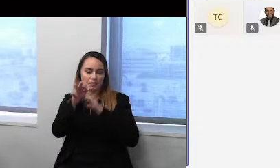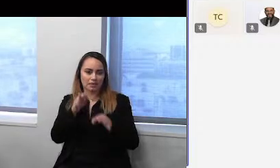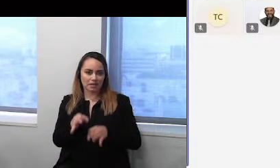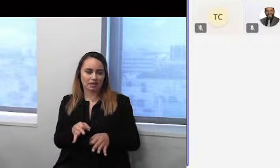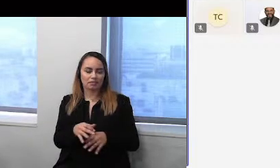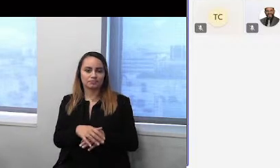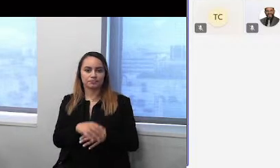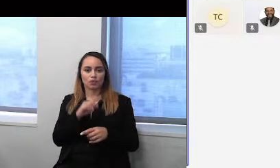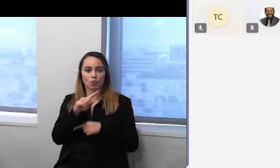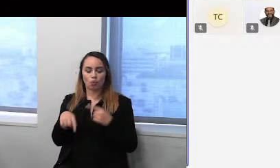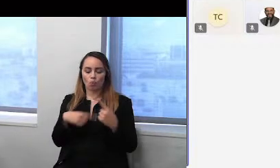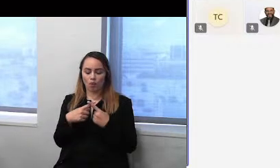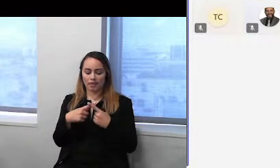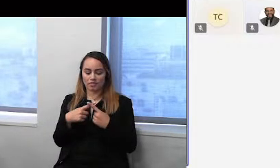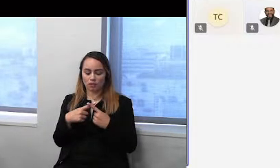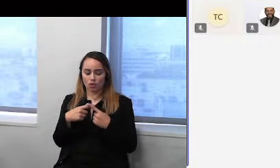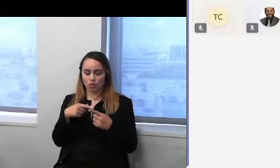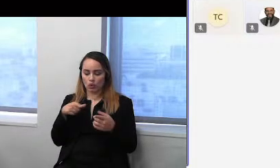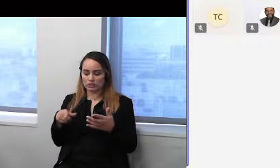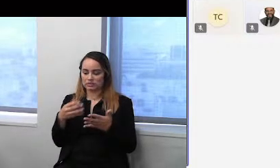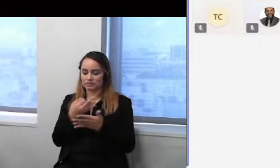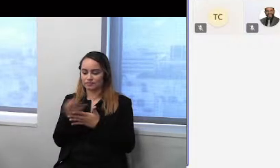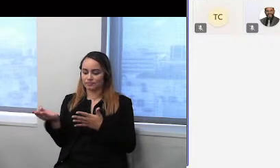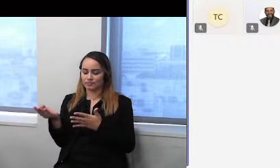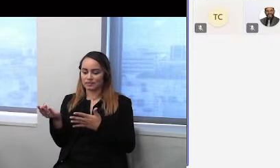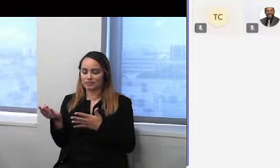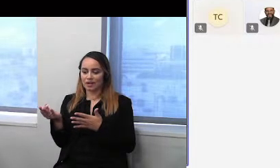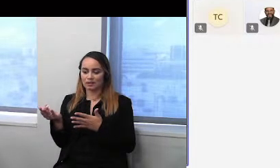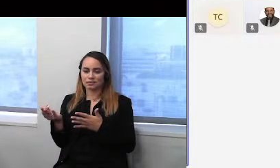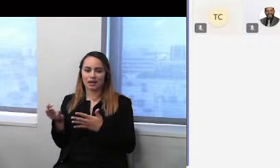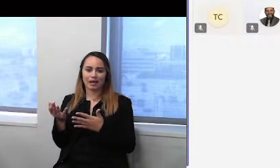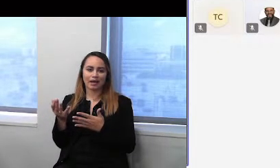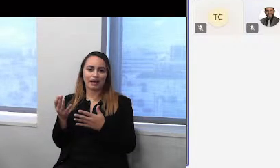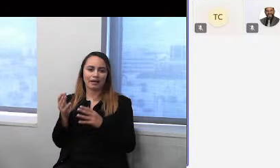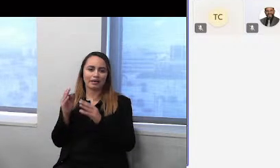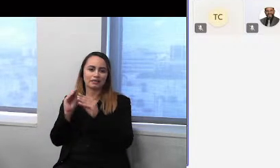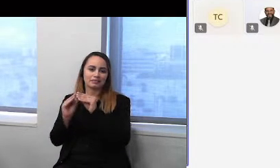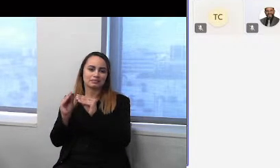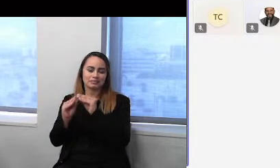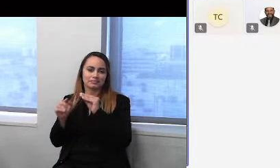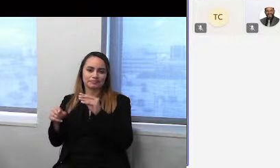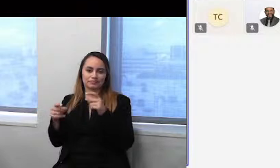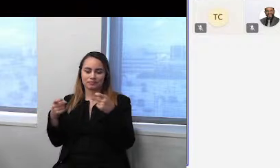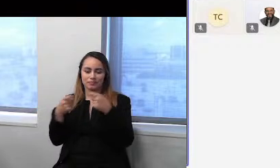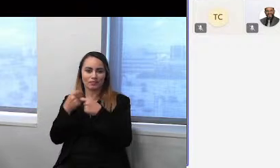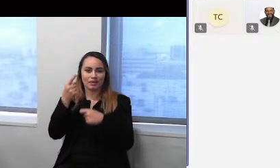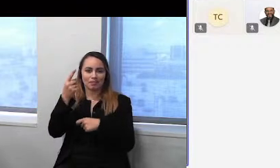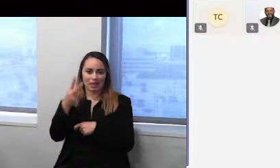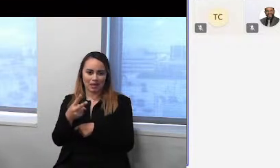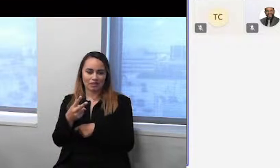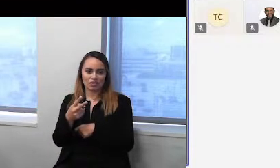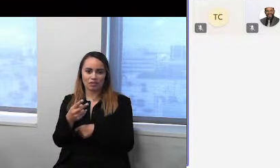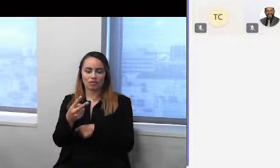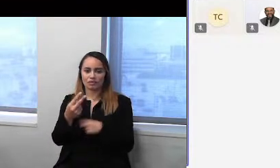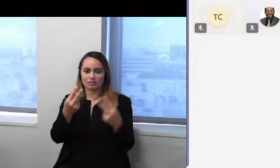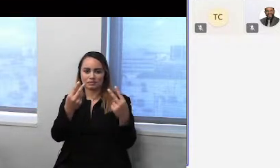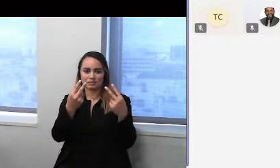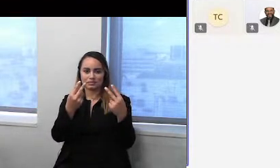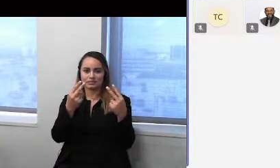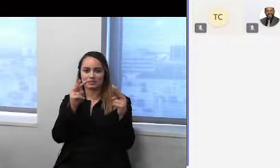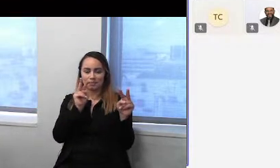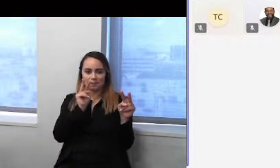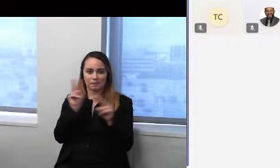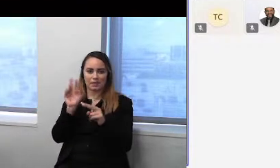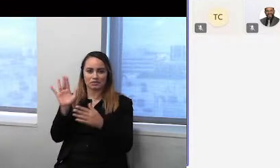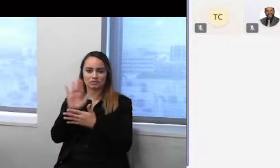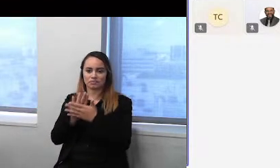failed, right? Yeah, the break it on a half configuration. I'm using my hand so you can see it, right? You have a break it on the right and break it on the left. That's what the line comes in. And you